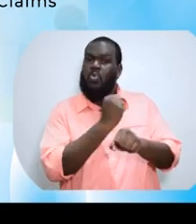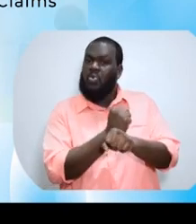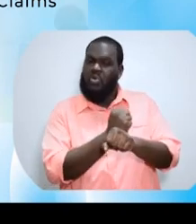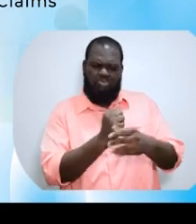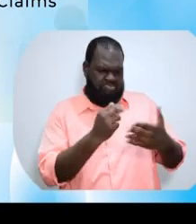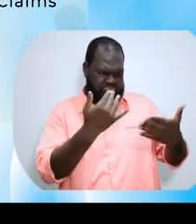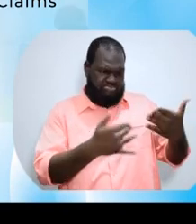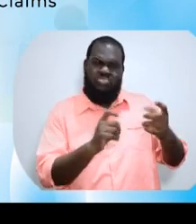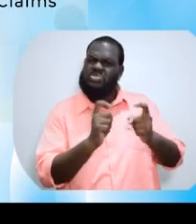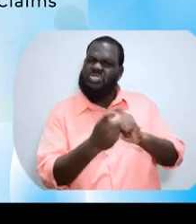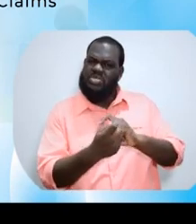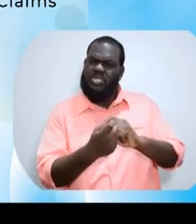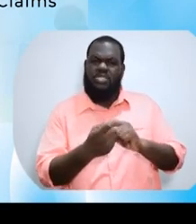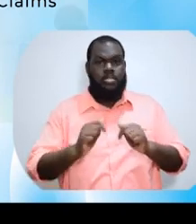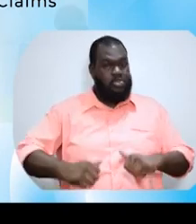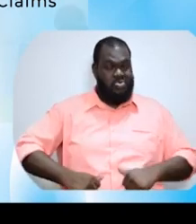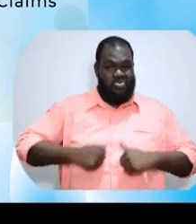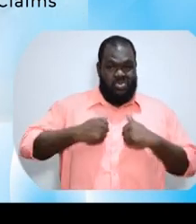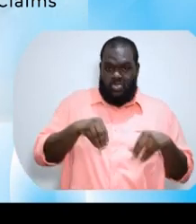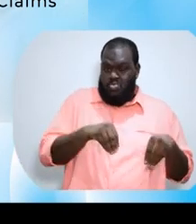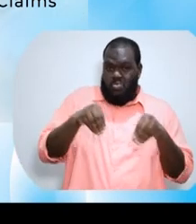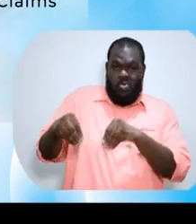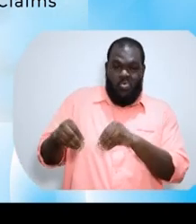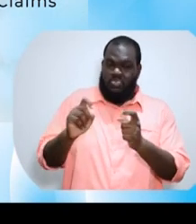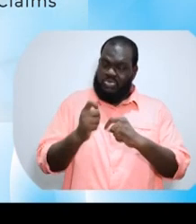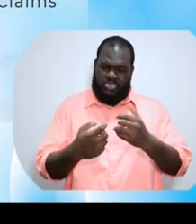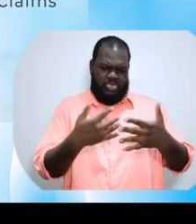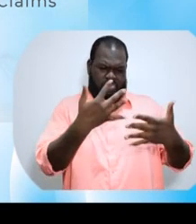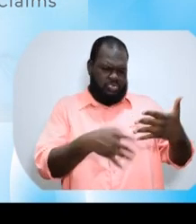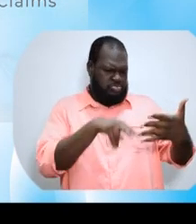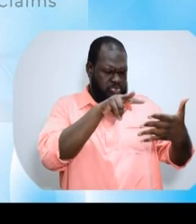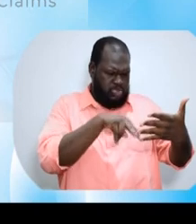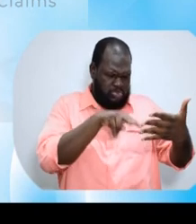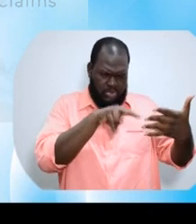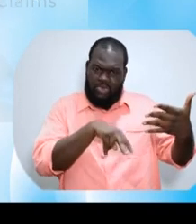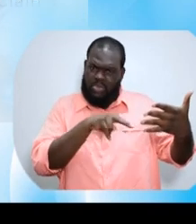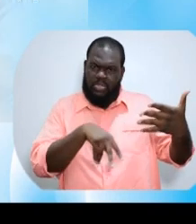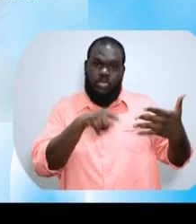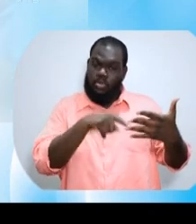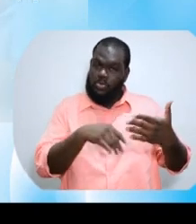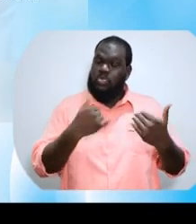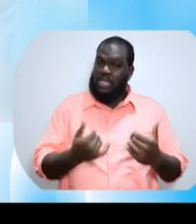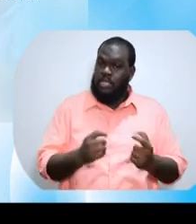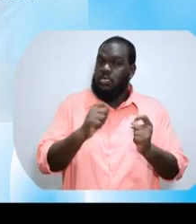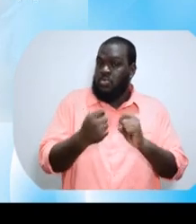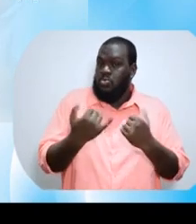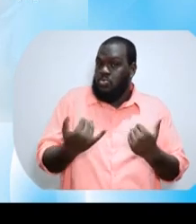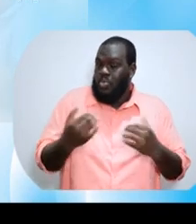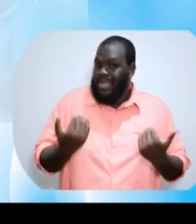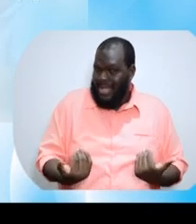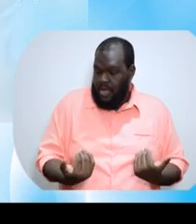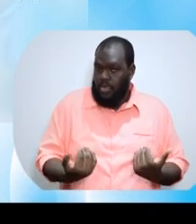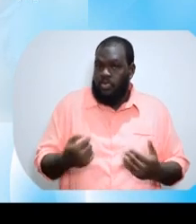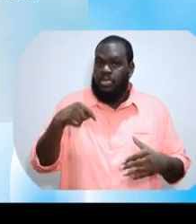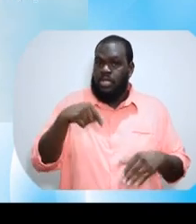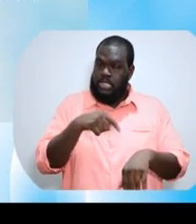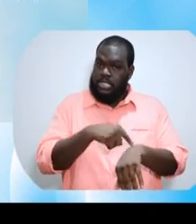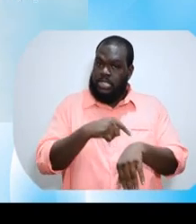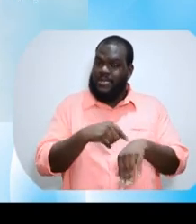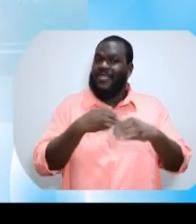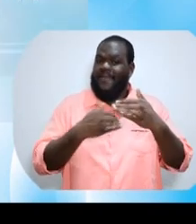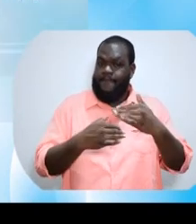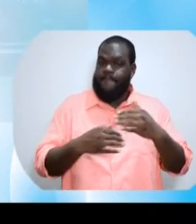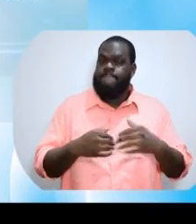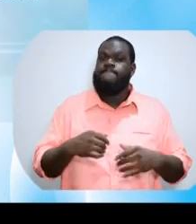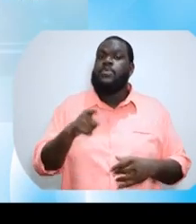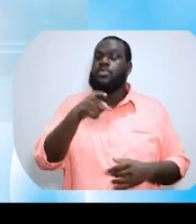can also do same during the claims and objections period. You must present the relevant original documents in order for the transaction to